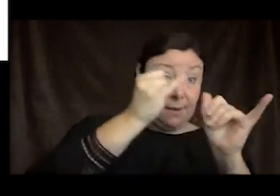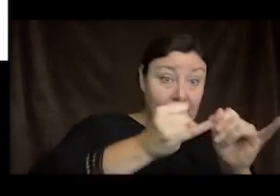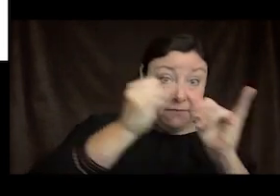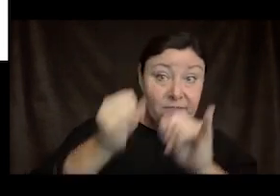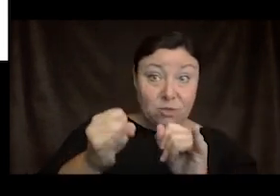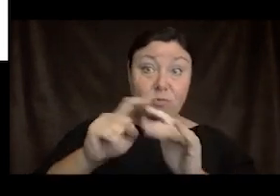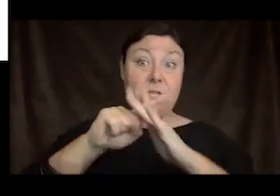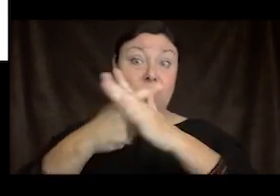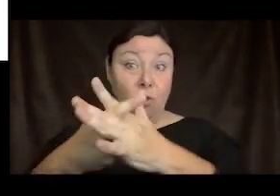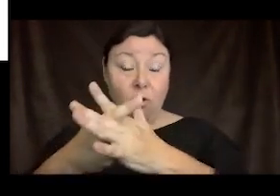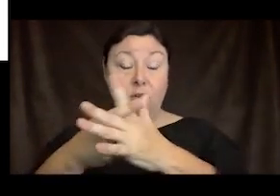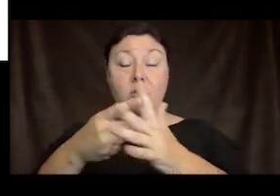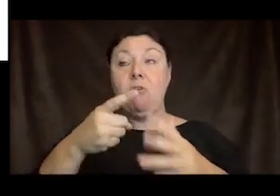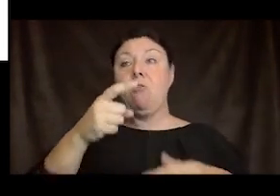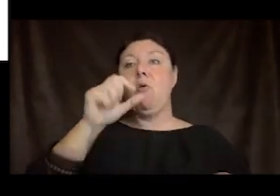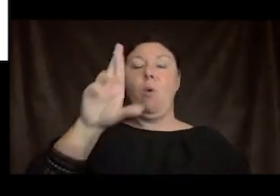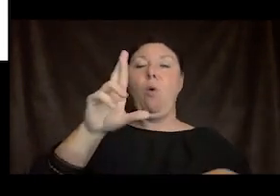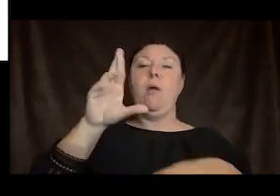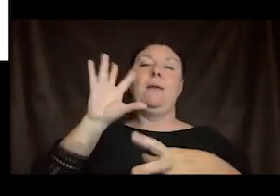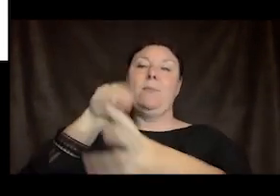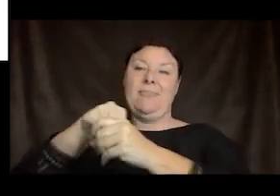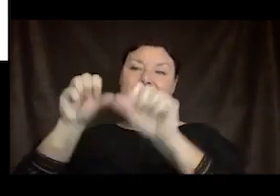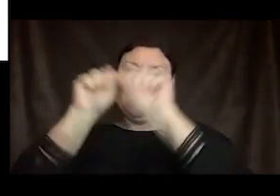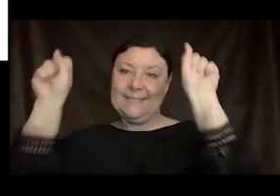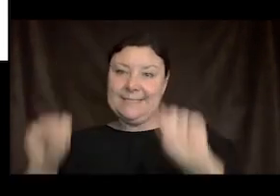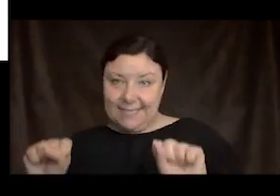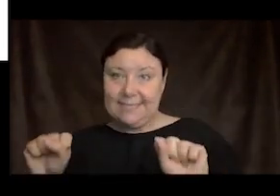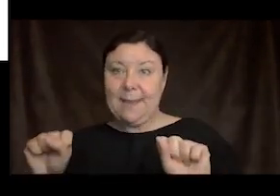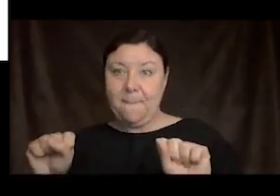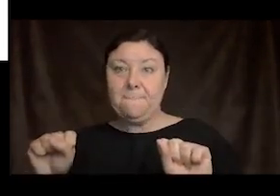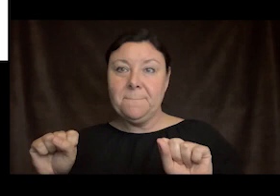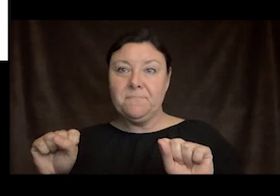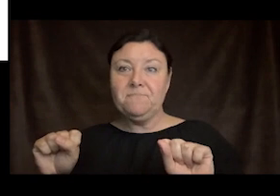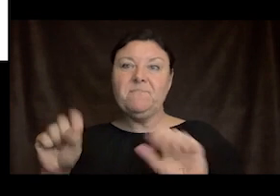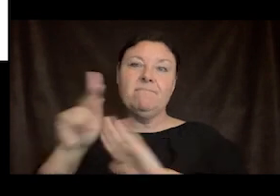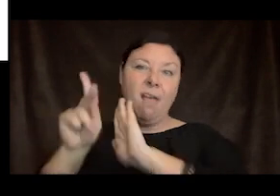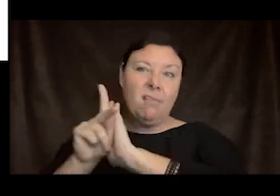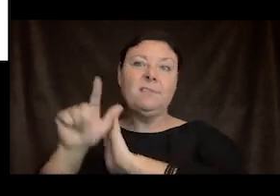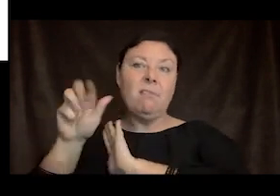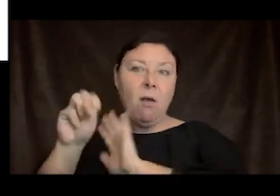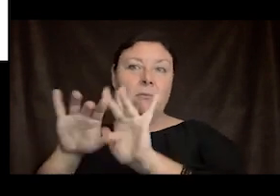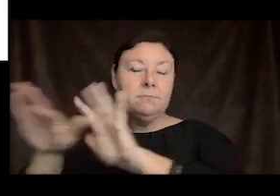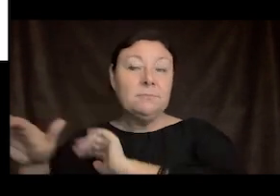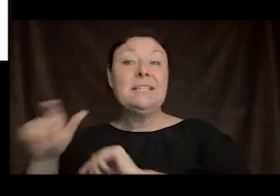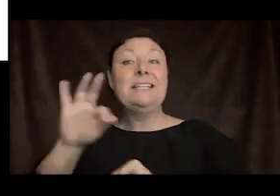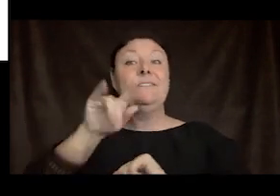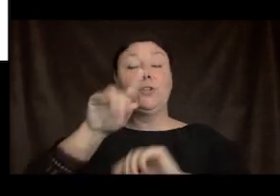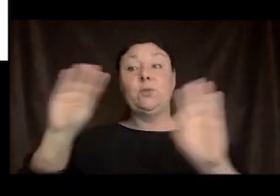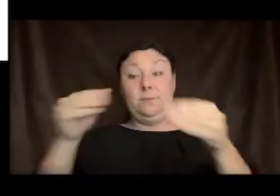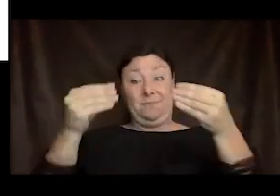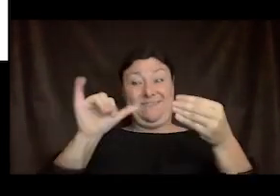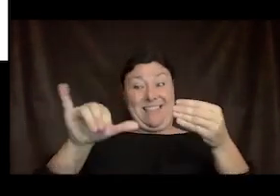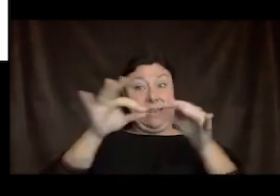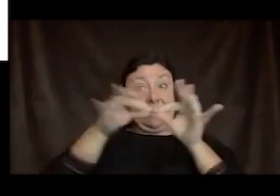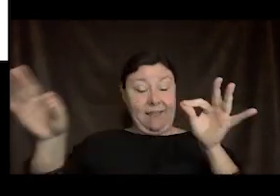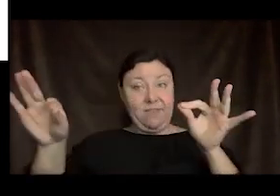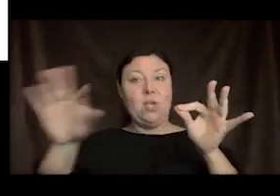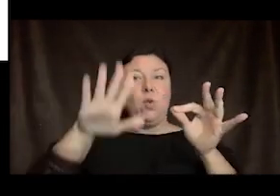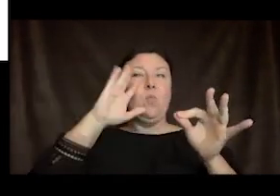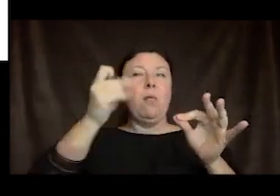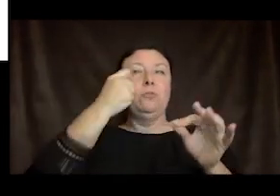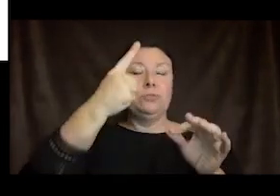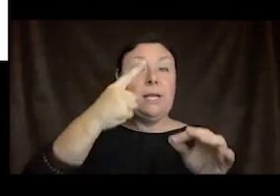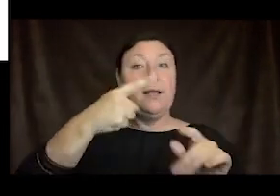also within the system. And so if we take that definition, then we begin to understand that the intersections